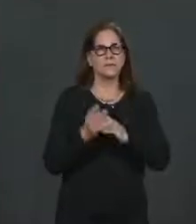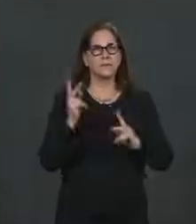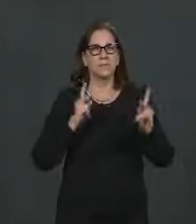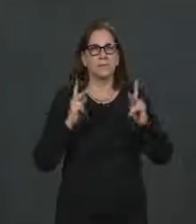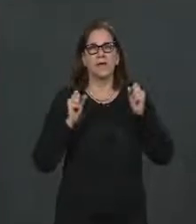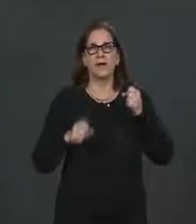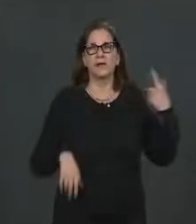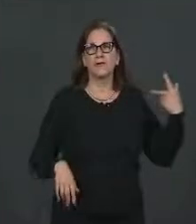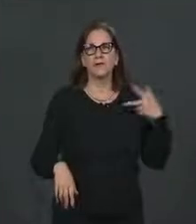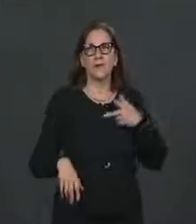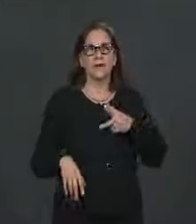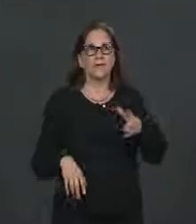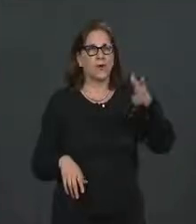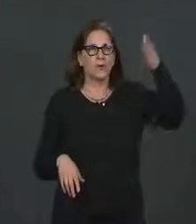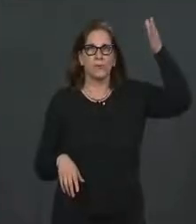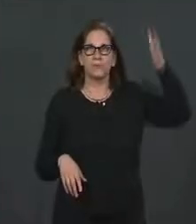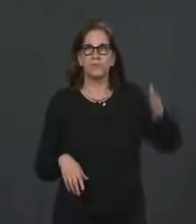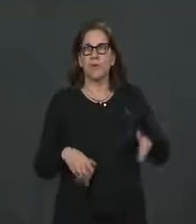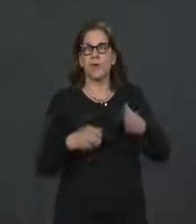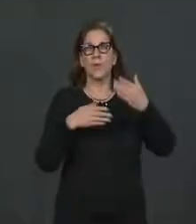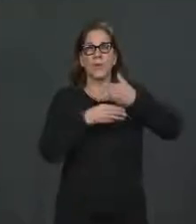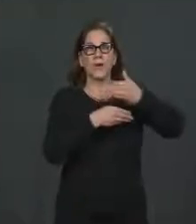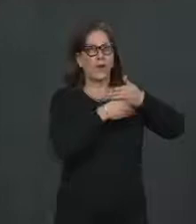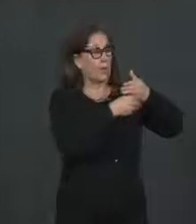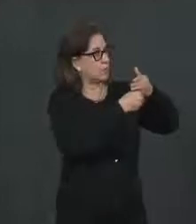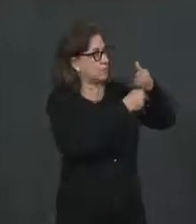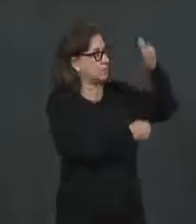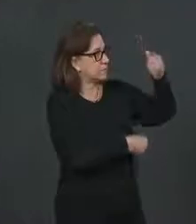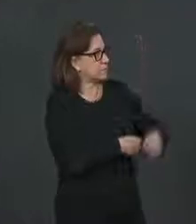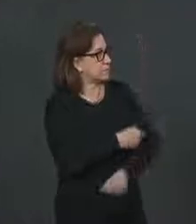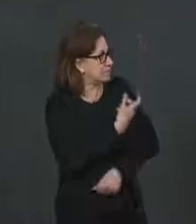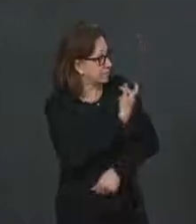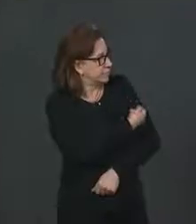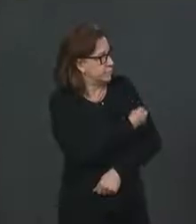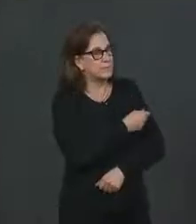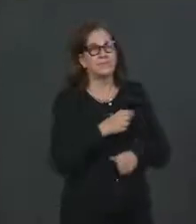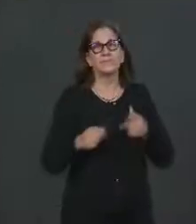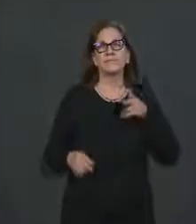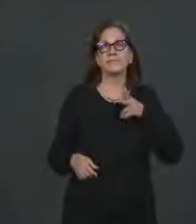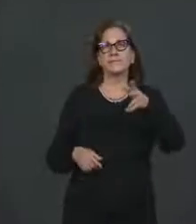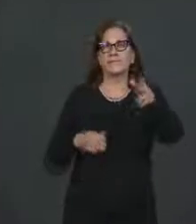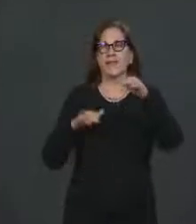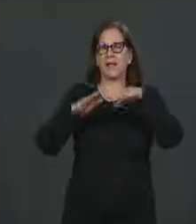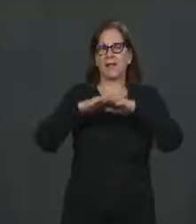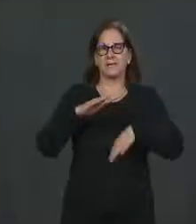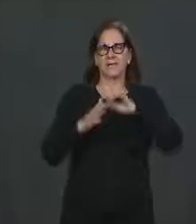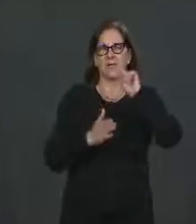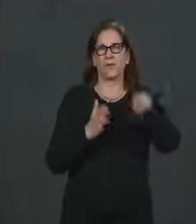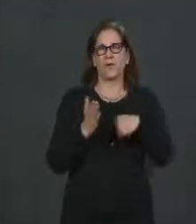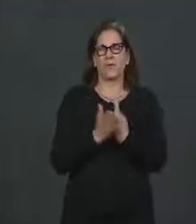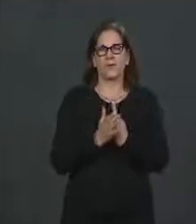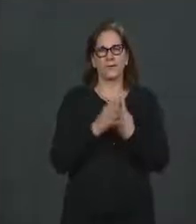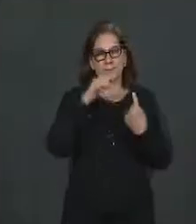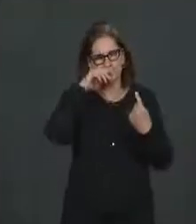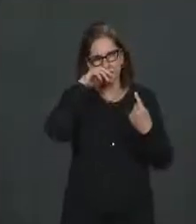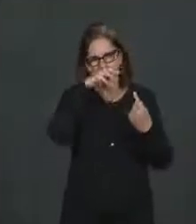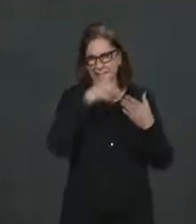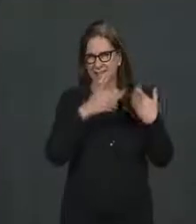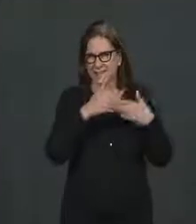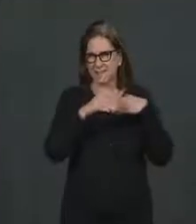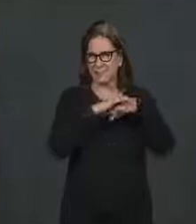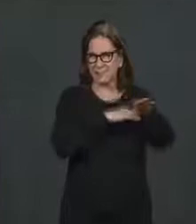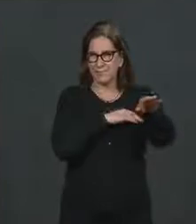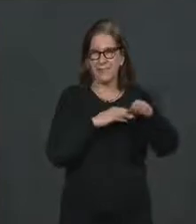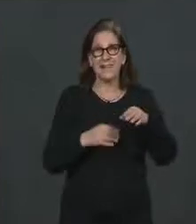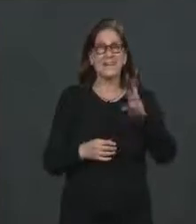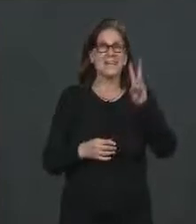hour. And over 60% of the shots given at these sites goes to minority communities because they're in